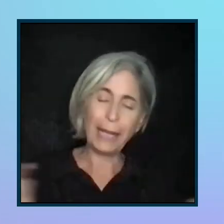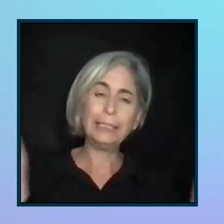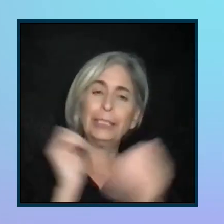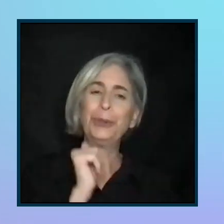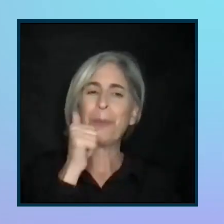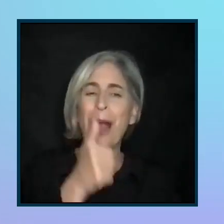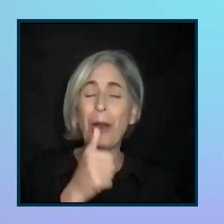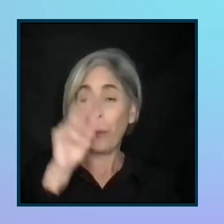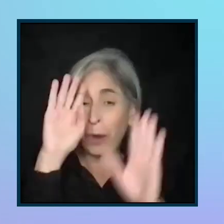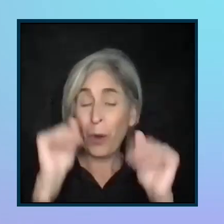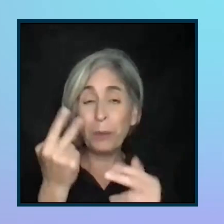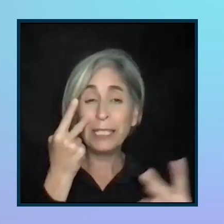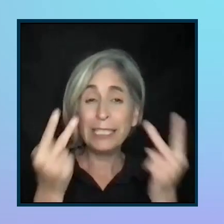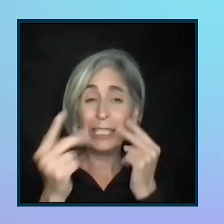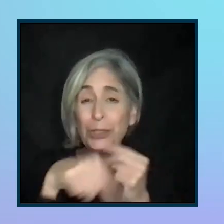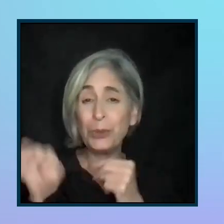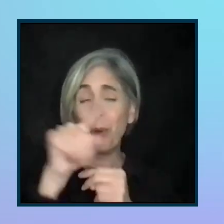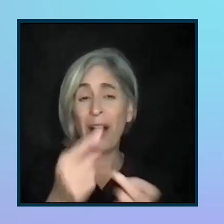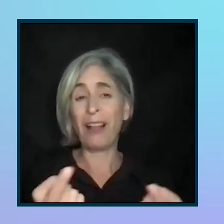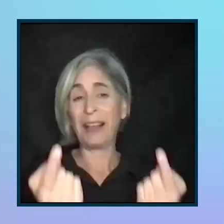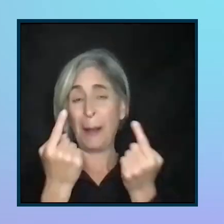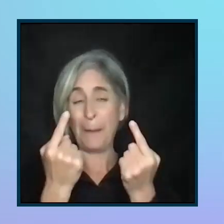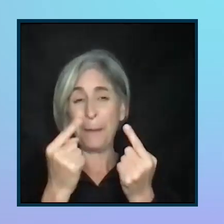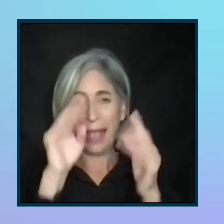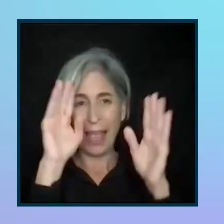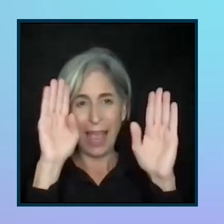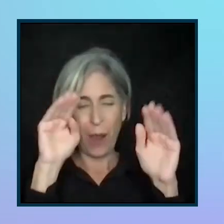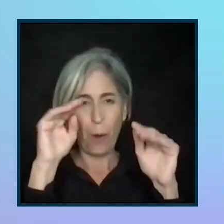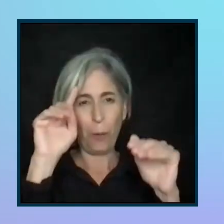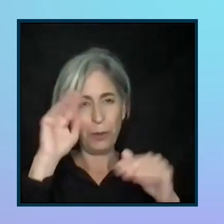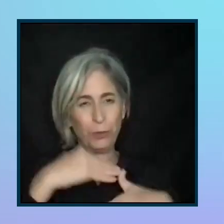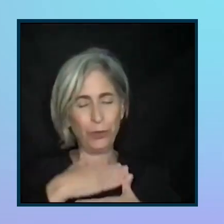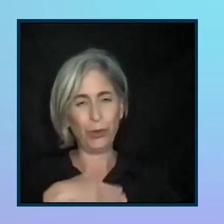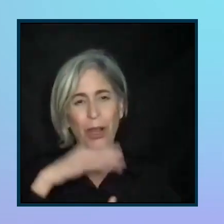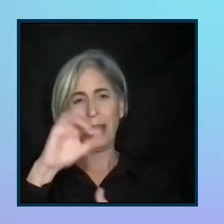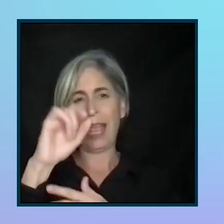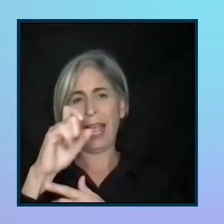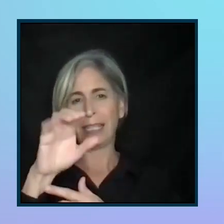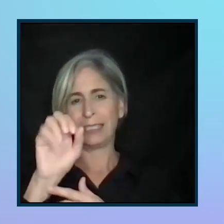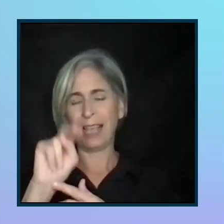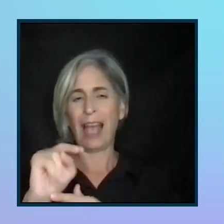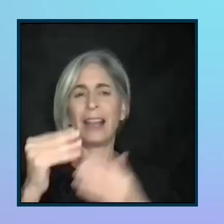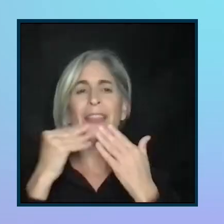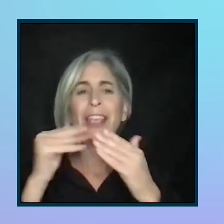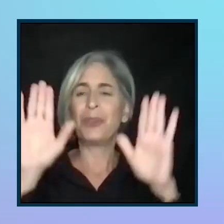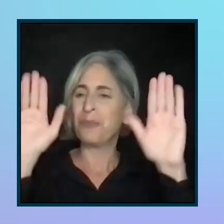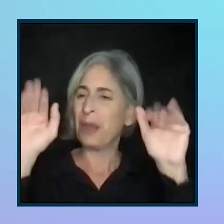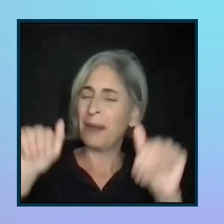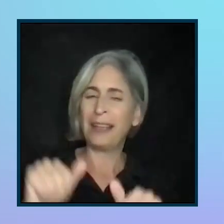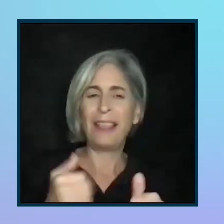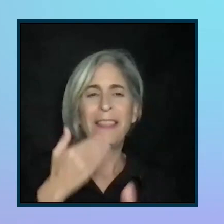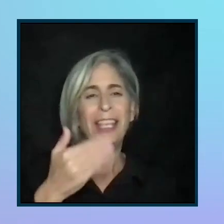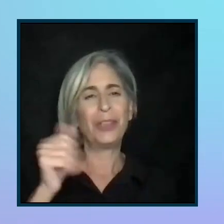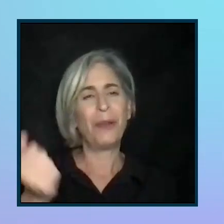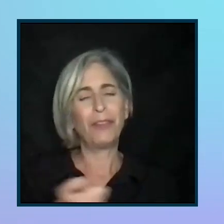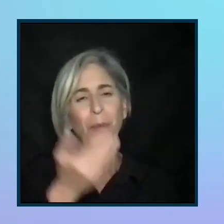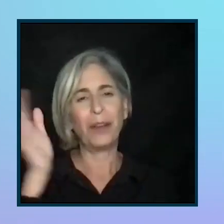So we hope to see you there and hope you enjoy the rest of AXCON, everyone. Thank you. Sounds good. Thank you very much, Liz.